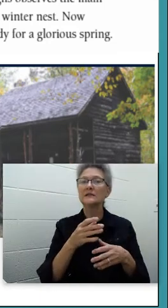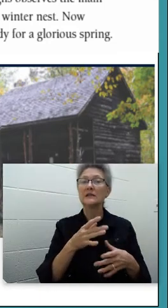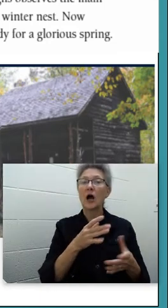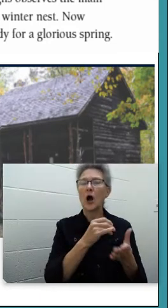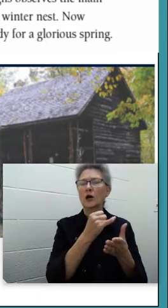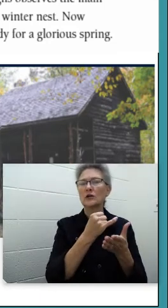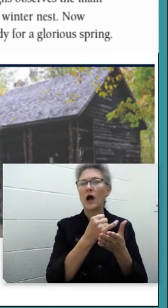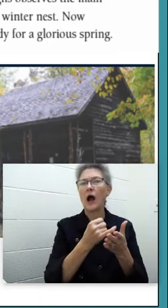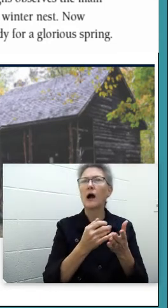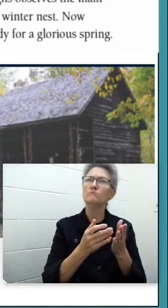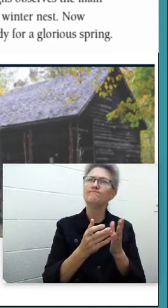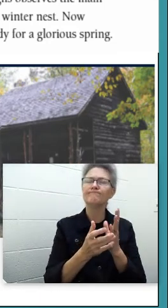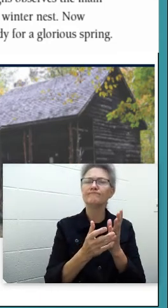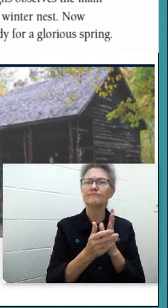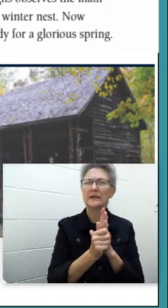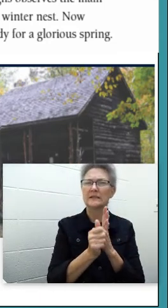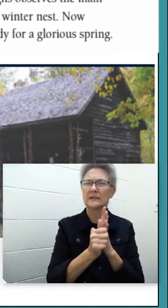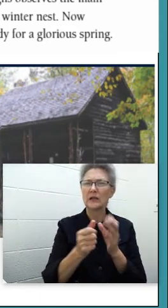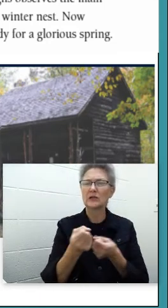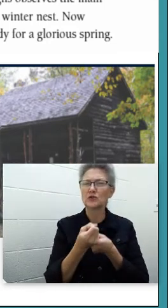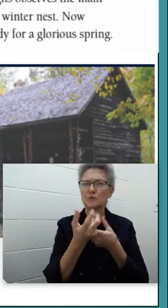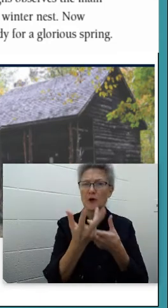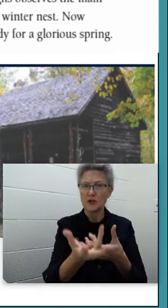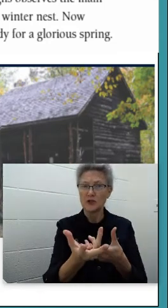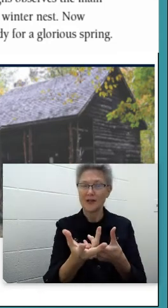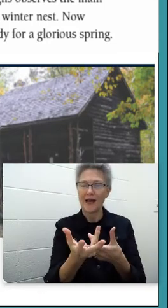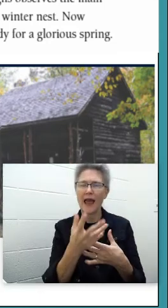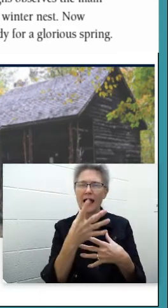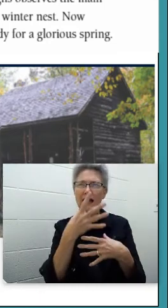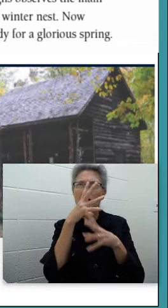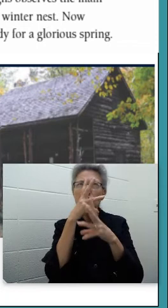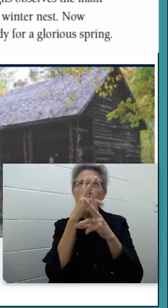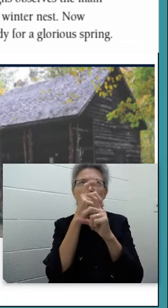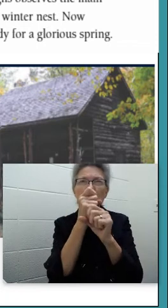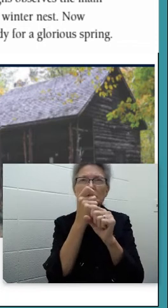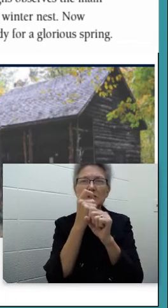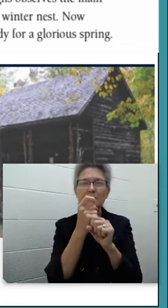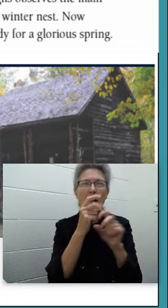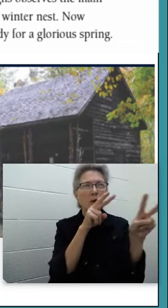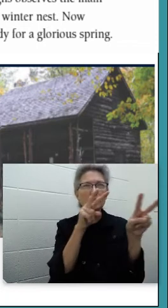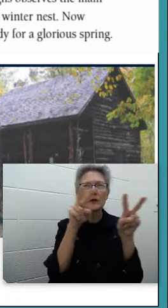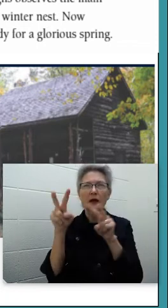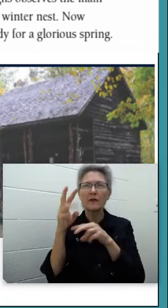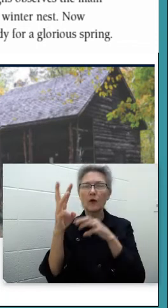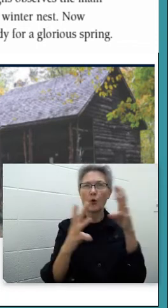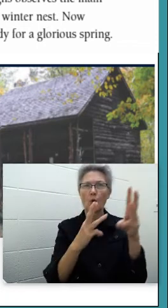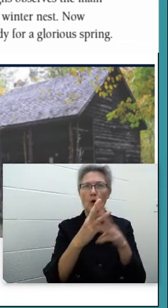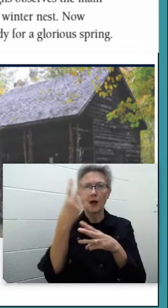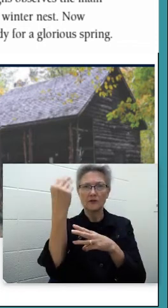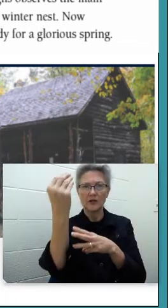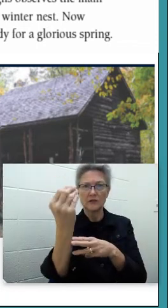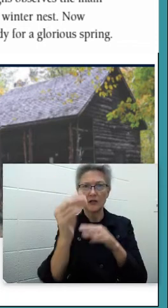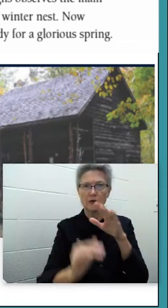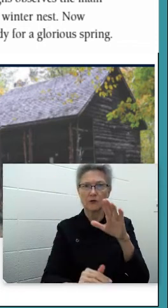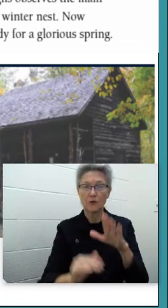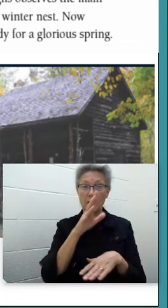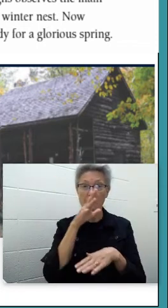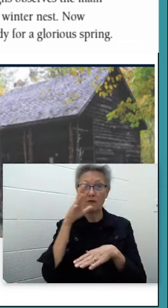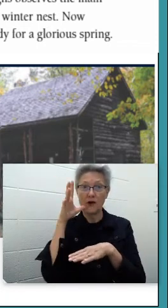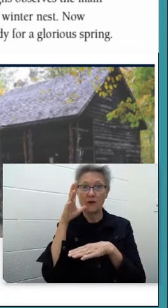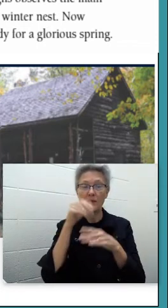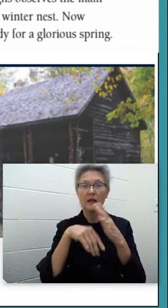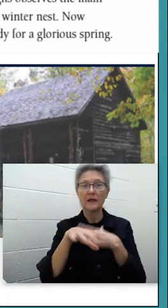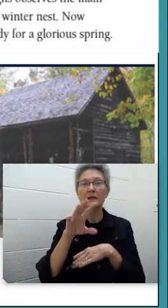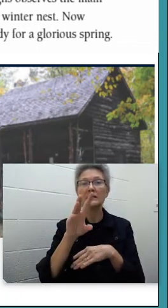also a sense of delight and wonder by carefully observing the world around him. He grew up on a farm in Delaware County, New